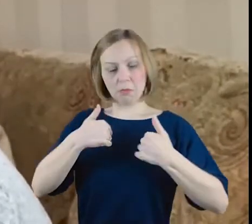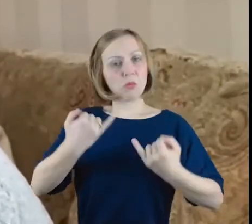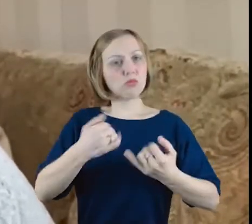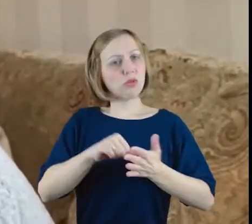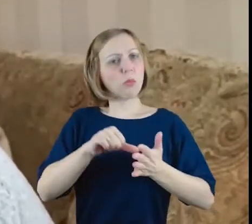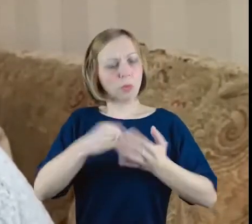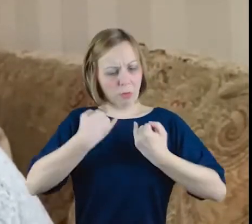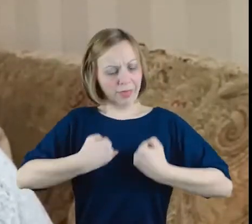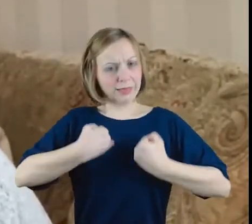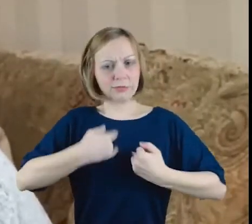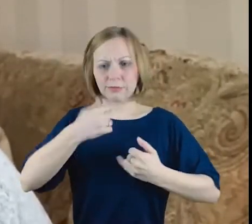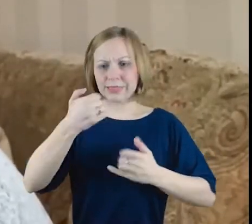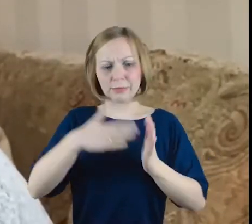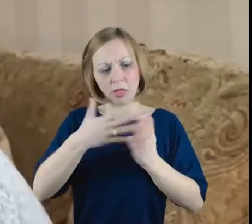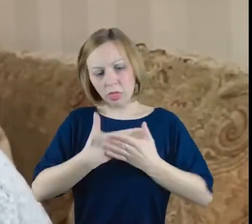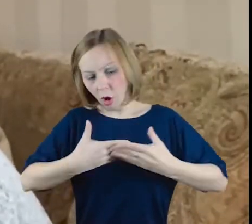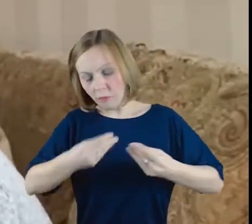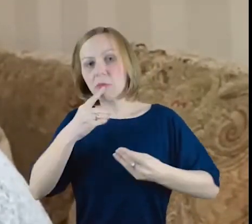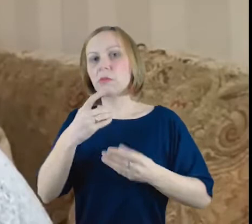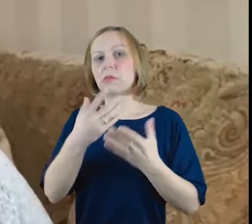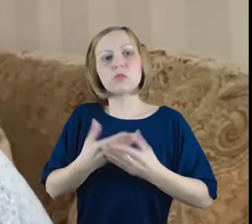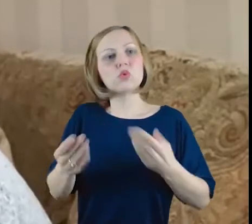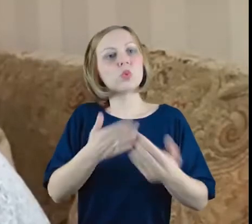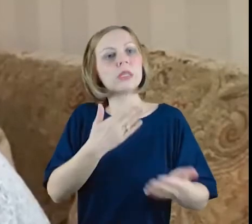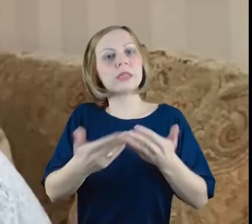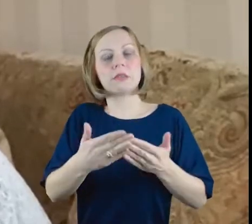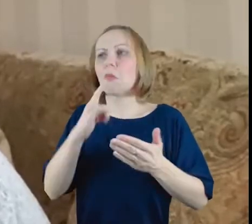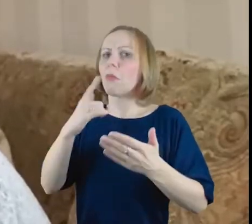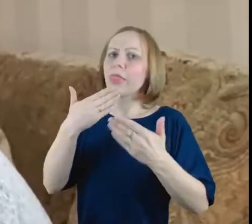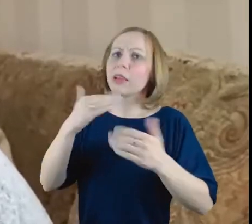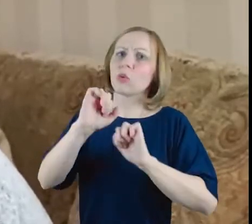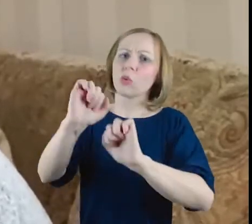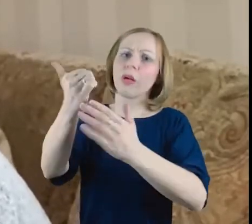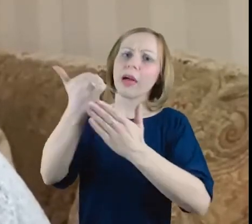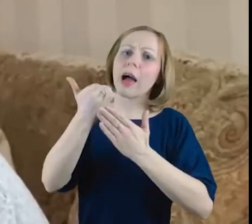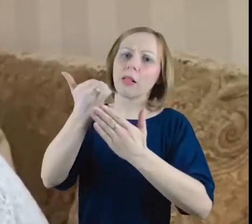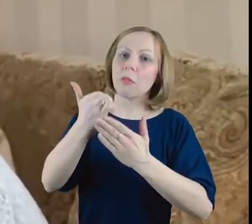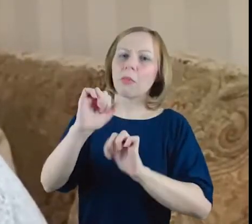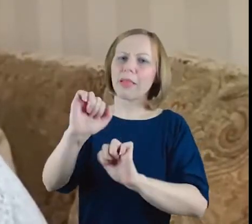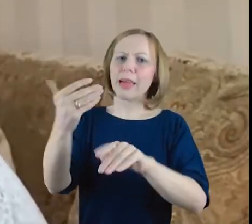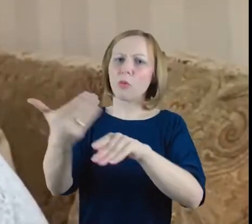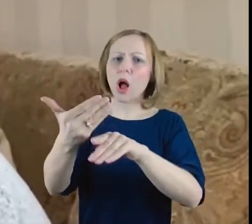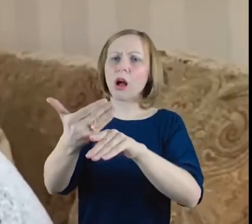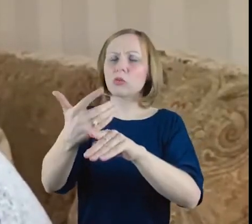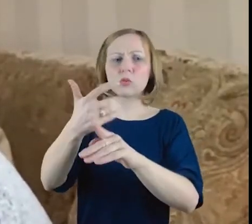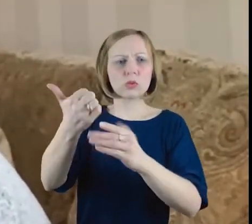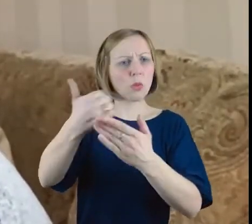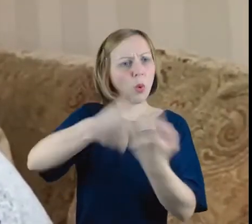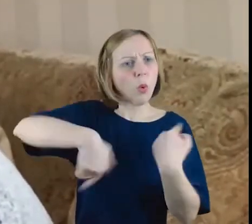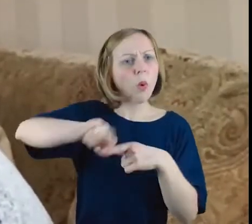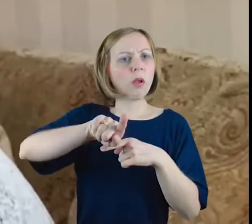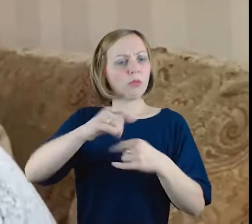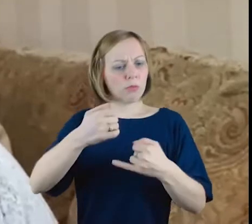this and all the fantastic work the charity continues to carry out to support people living with terminal illness and their loved